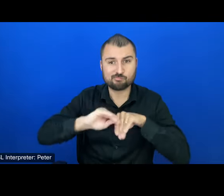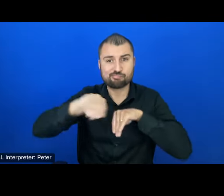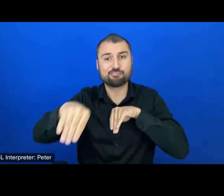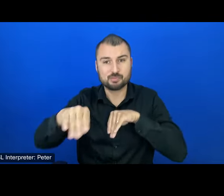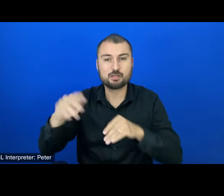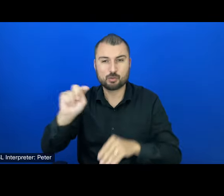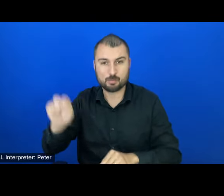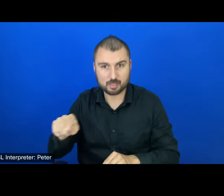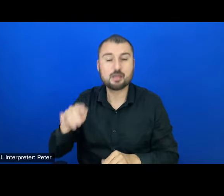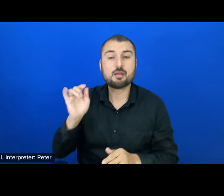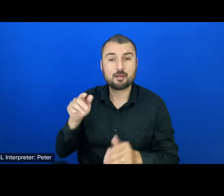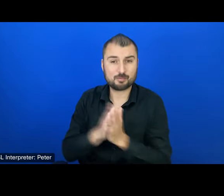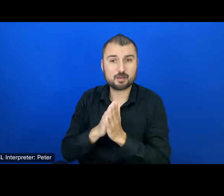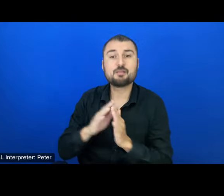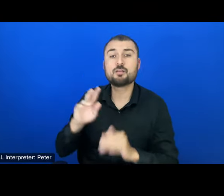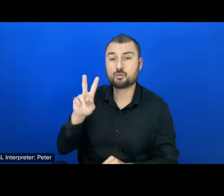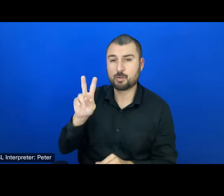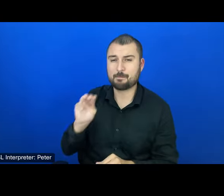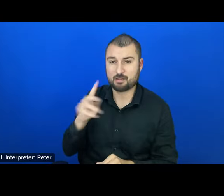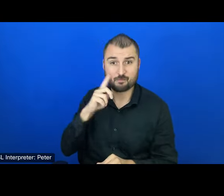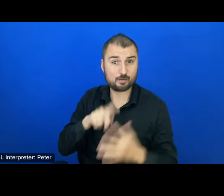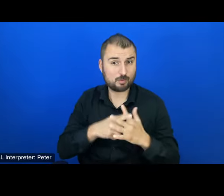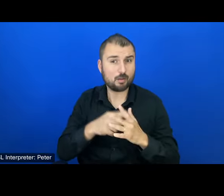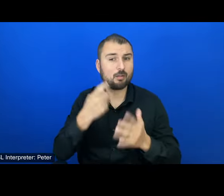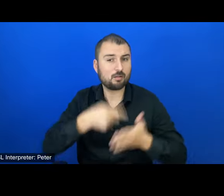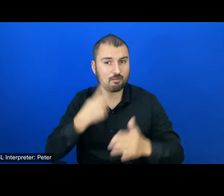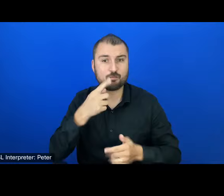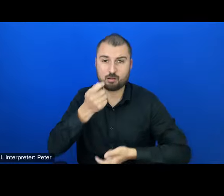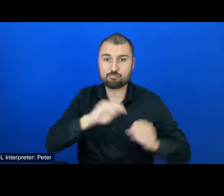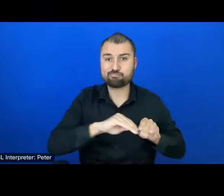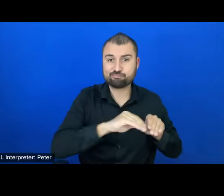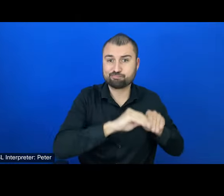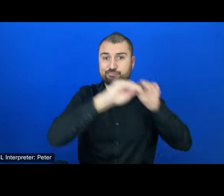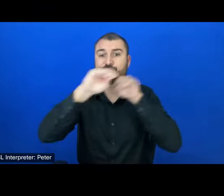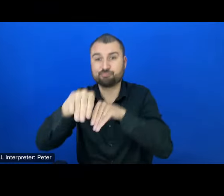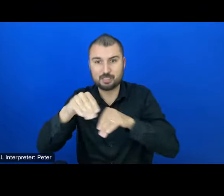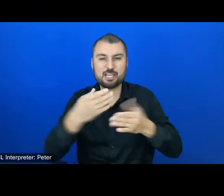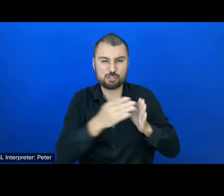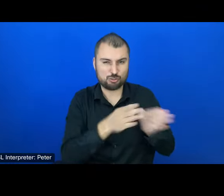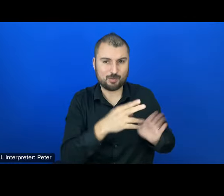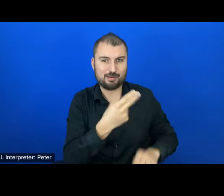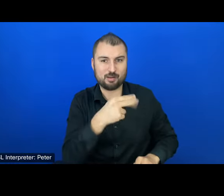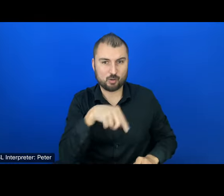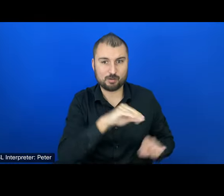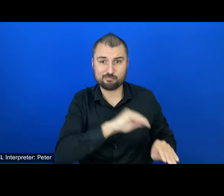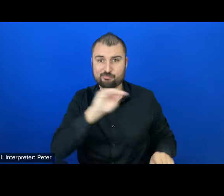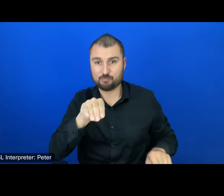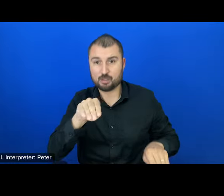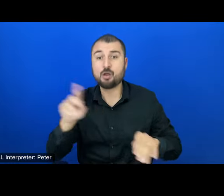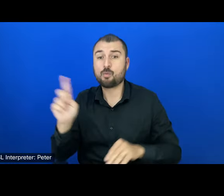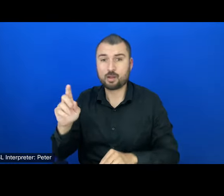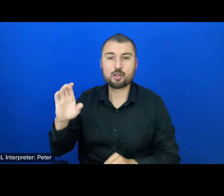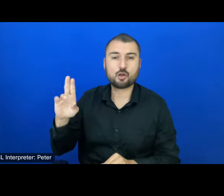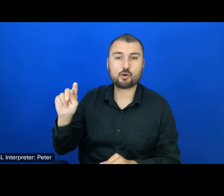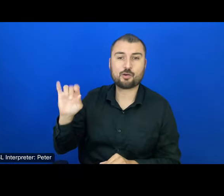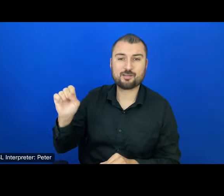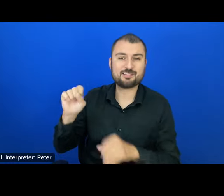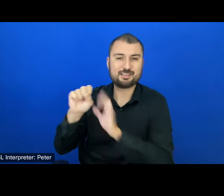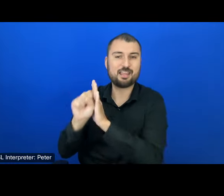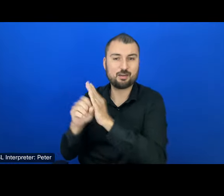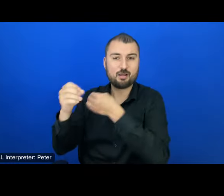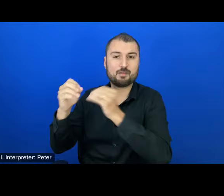Agency requests $2 million for the initial costs in relocating the General Headquarters to the first floor of the Curtis State Office Building